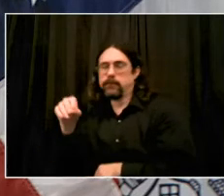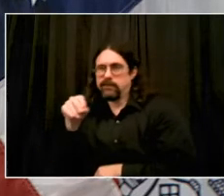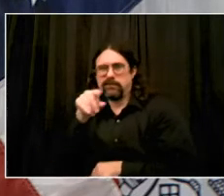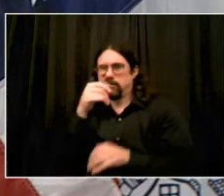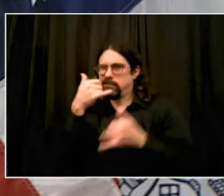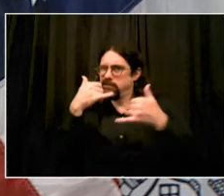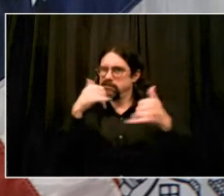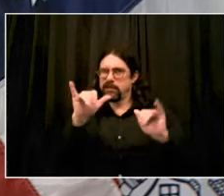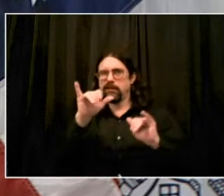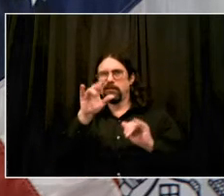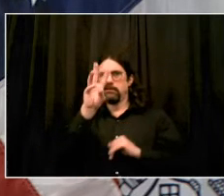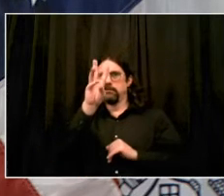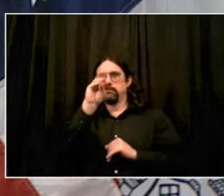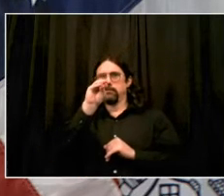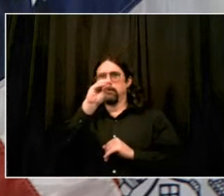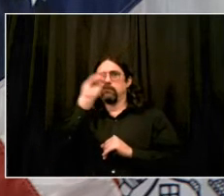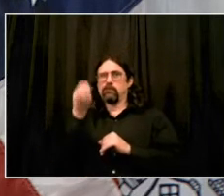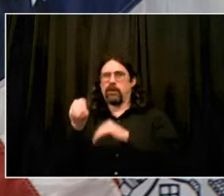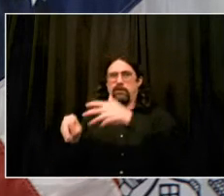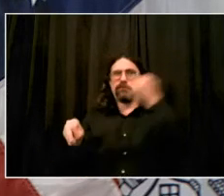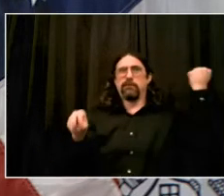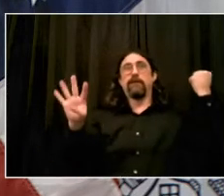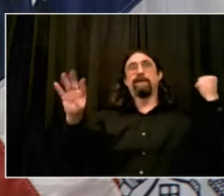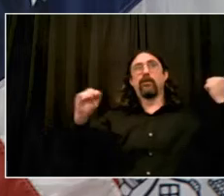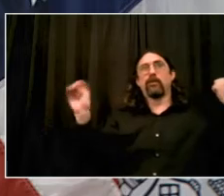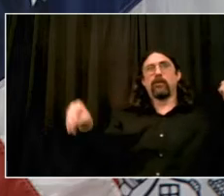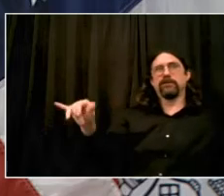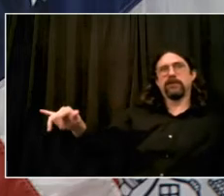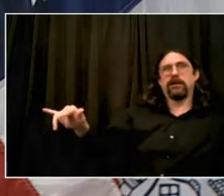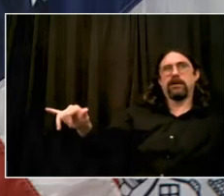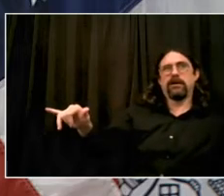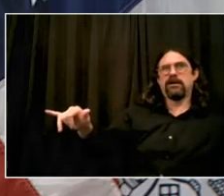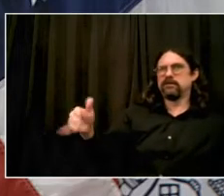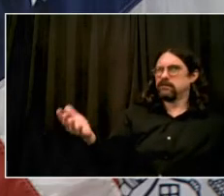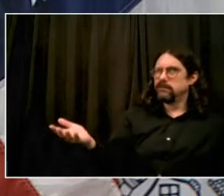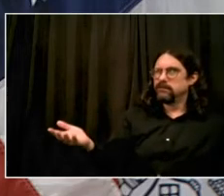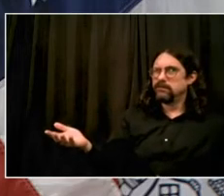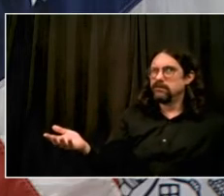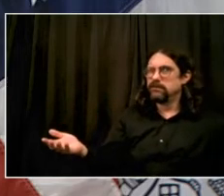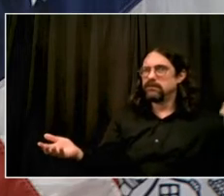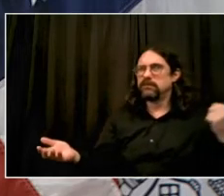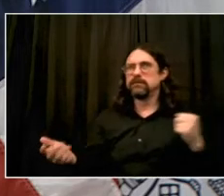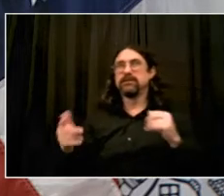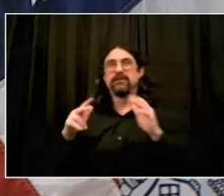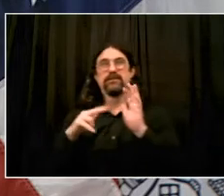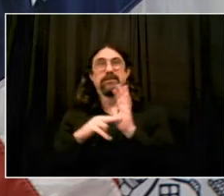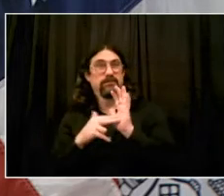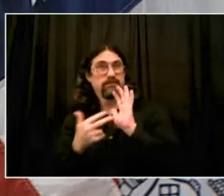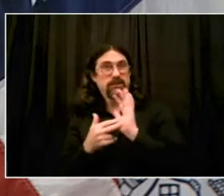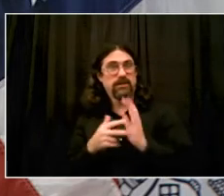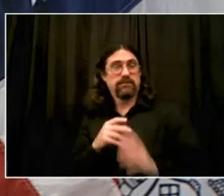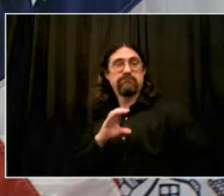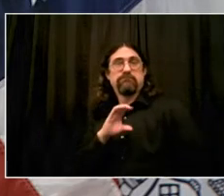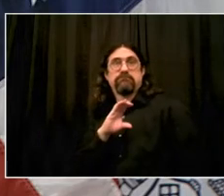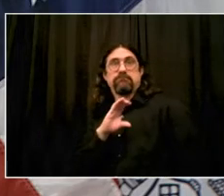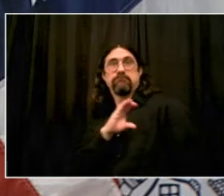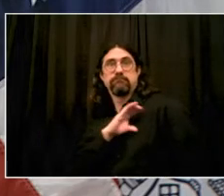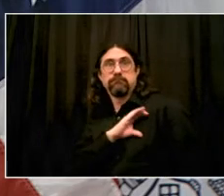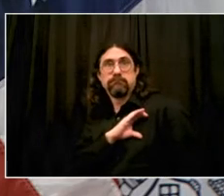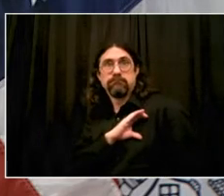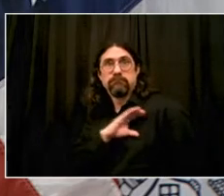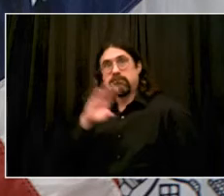new target $3 billion rather than the $5 billion? This ball game ain't over, Yoav. I'll get you an update on the